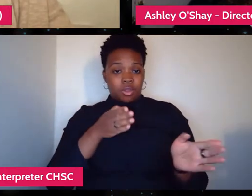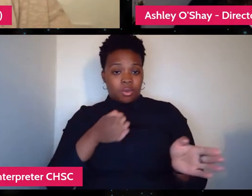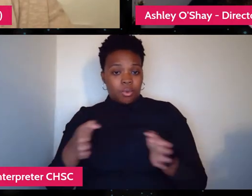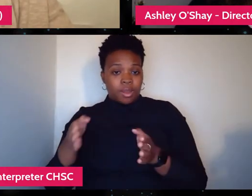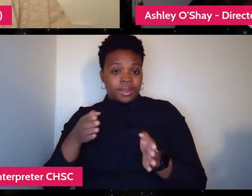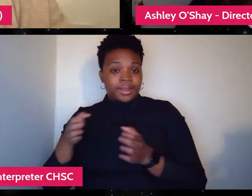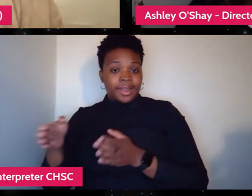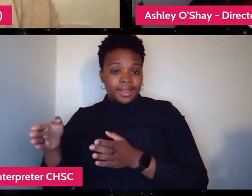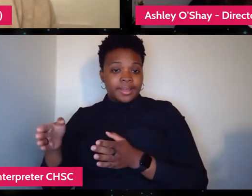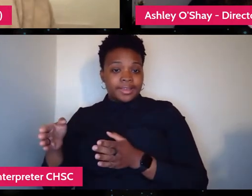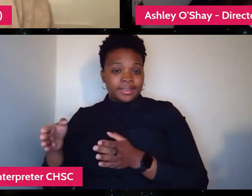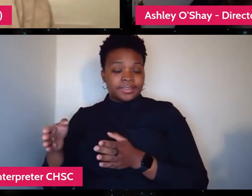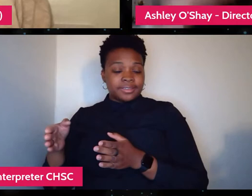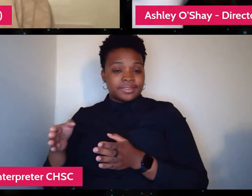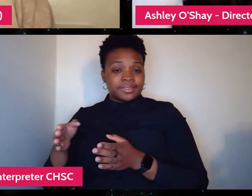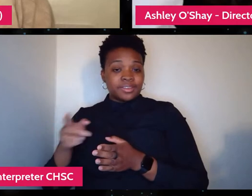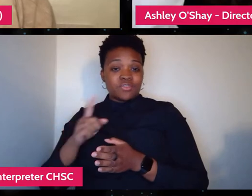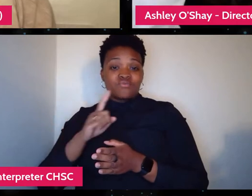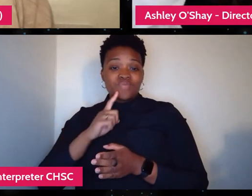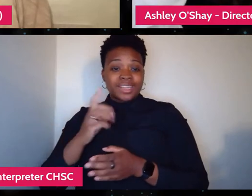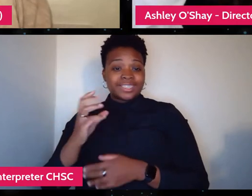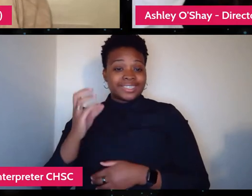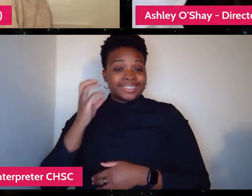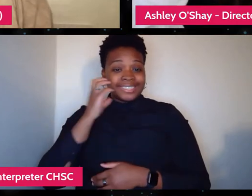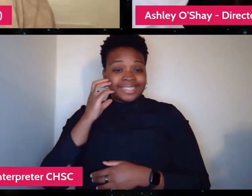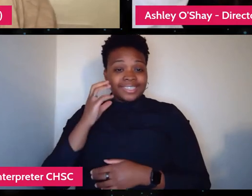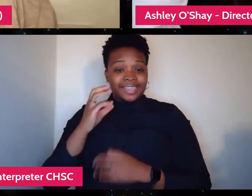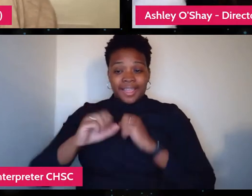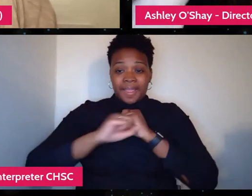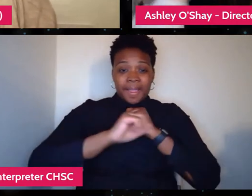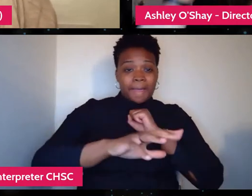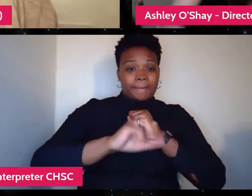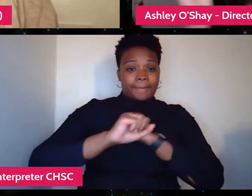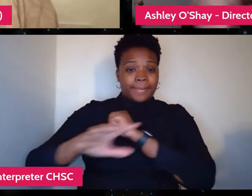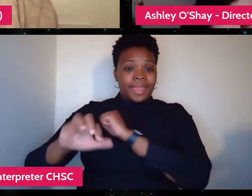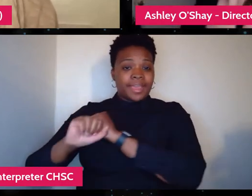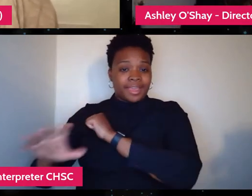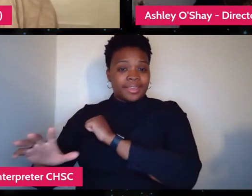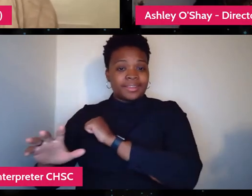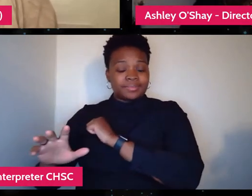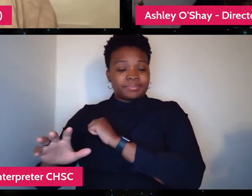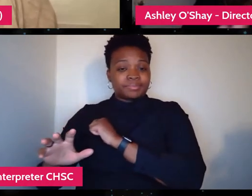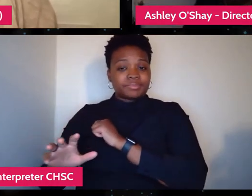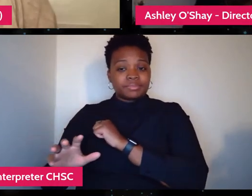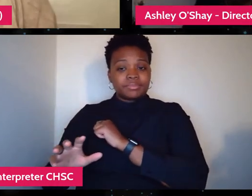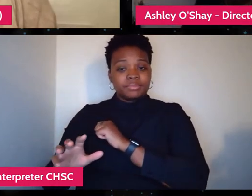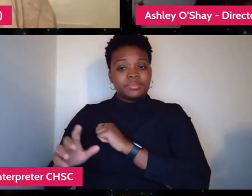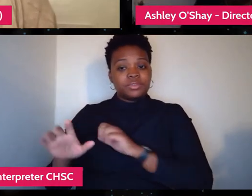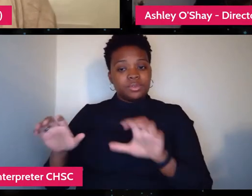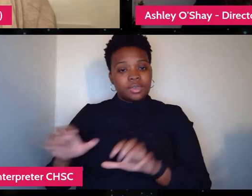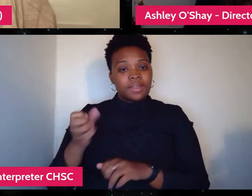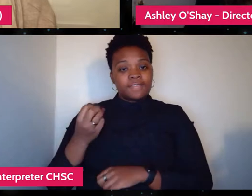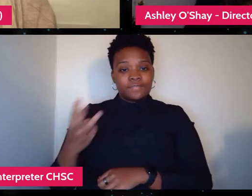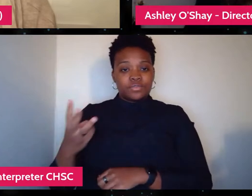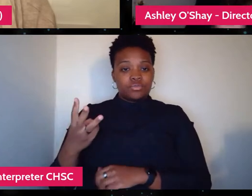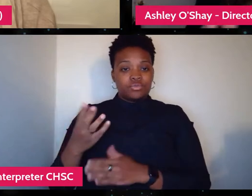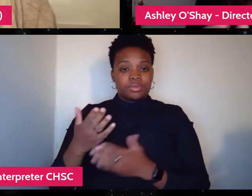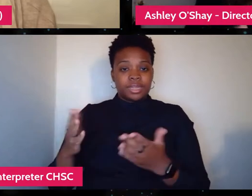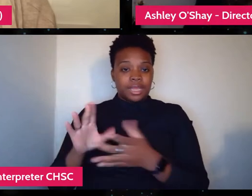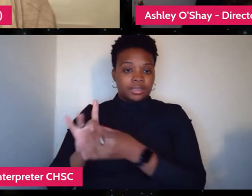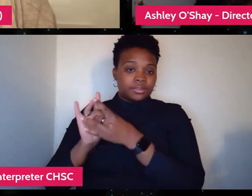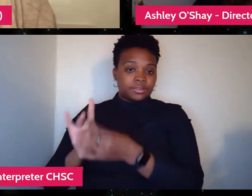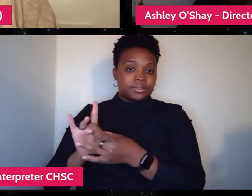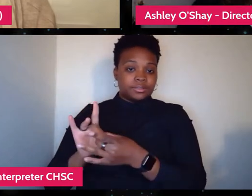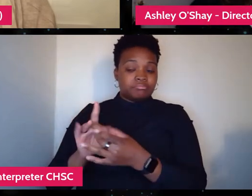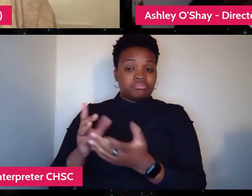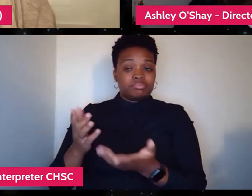organizing a pretty robust impact campaign that we've done a couple things around so far. And, you